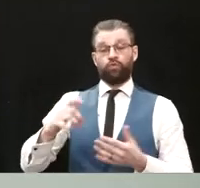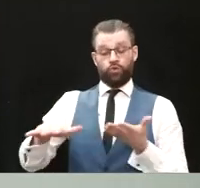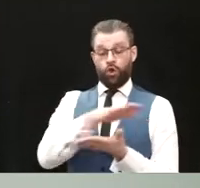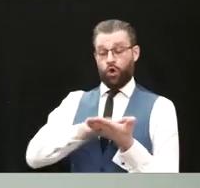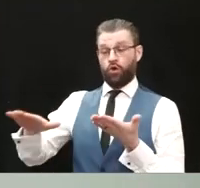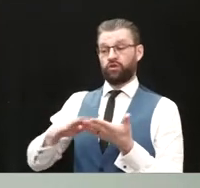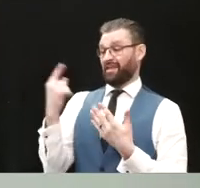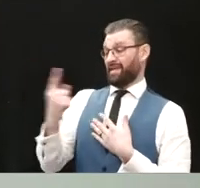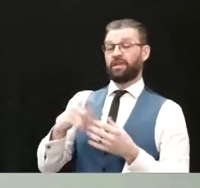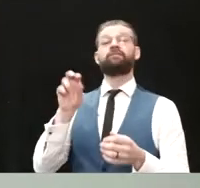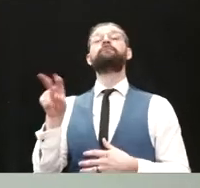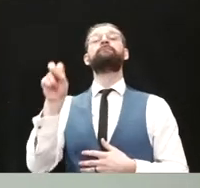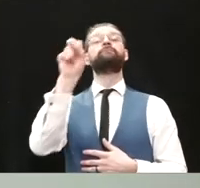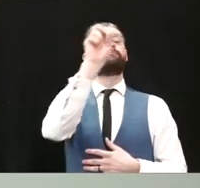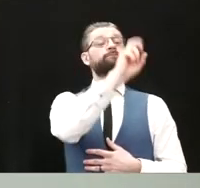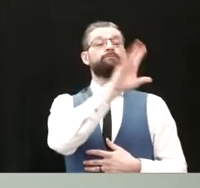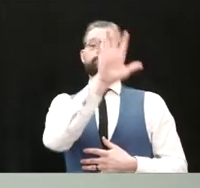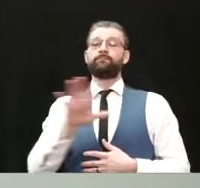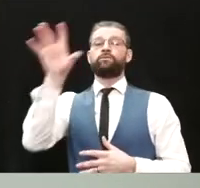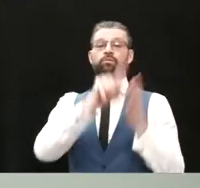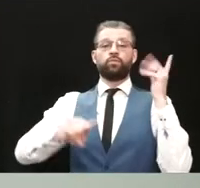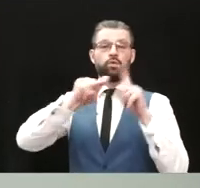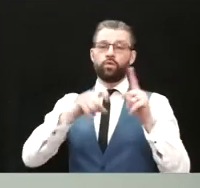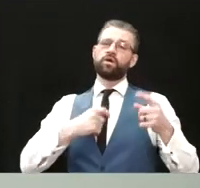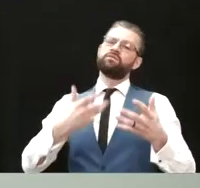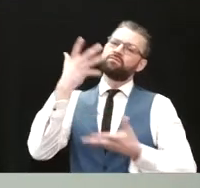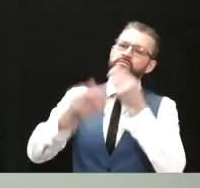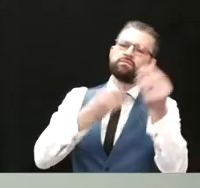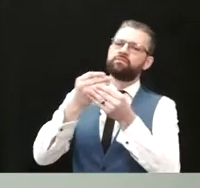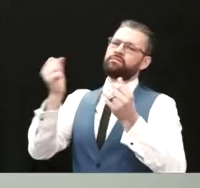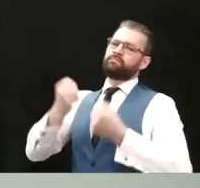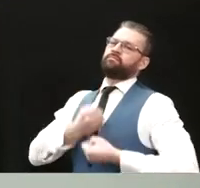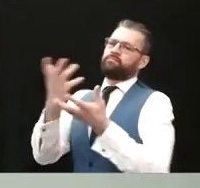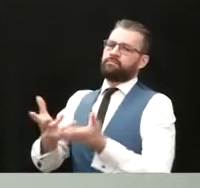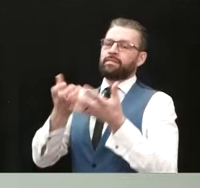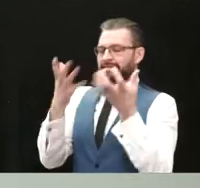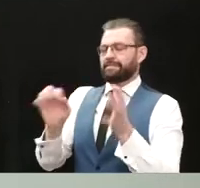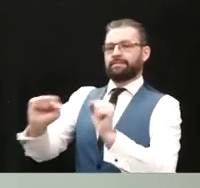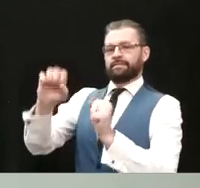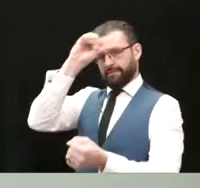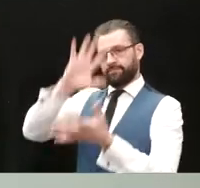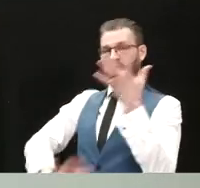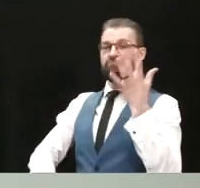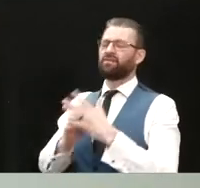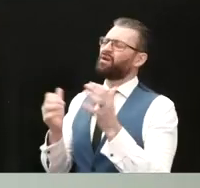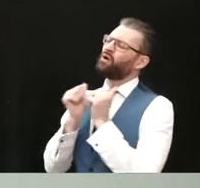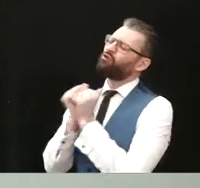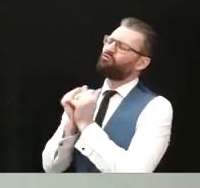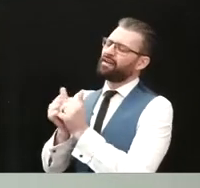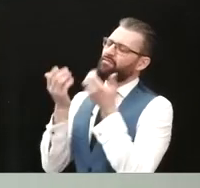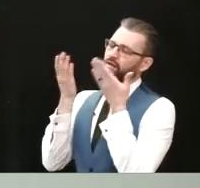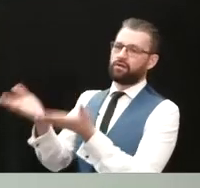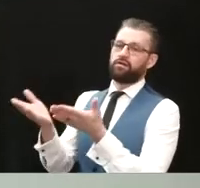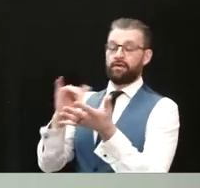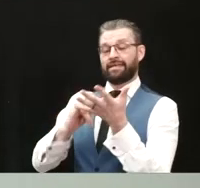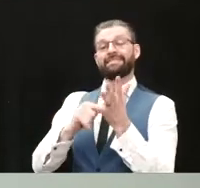testimony in schools across the country, and we are all eternally grateful to him. Friends, I'm proud to